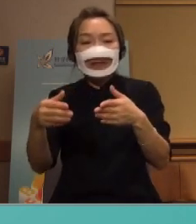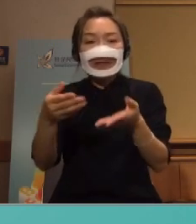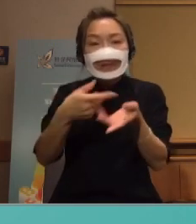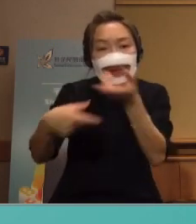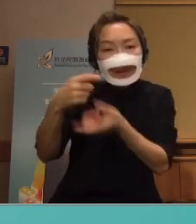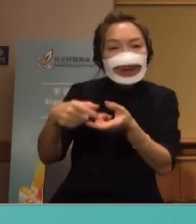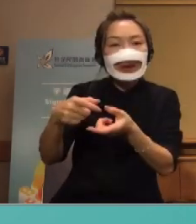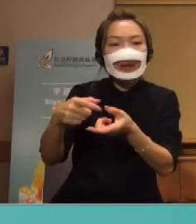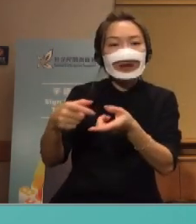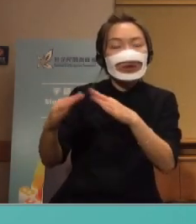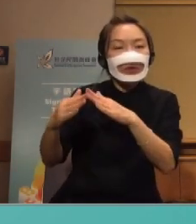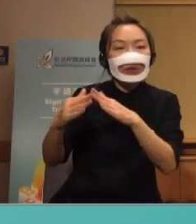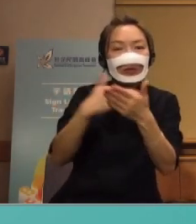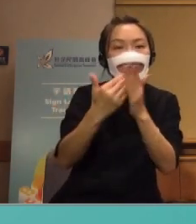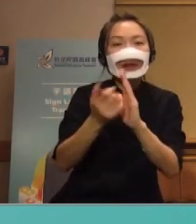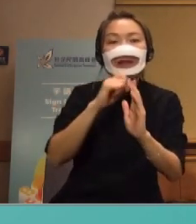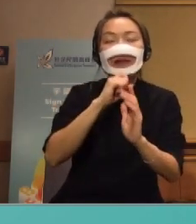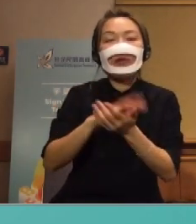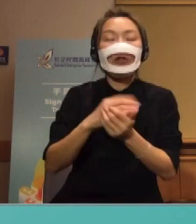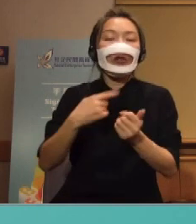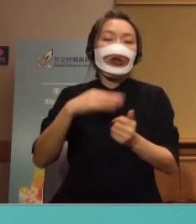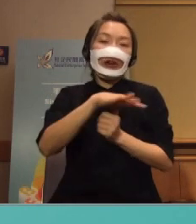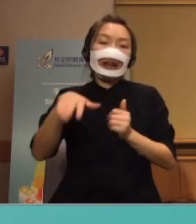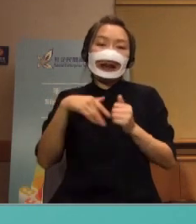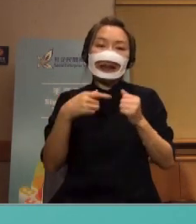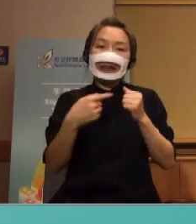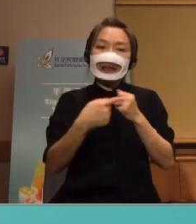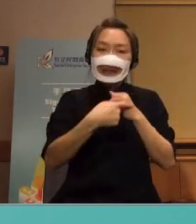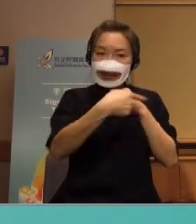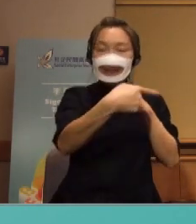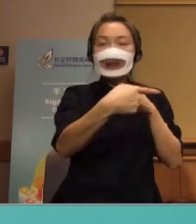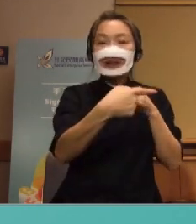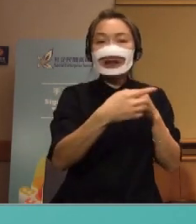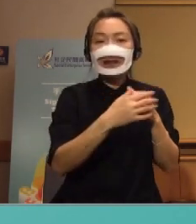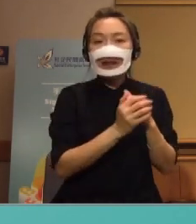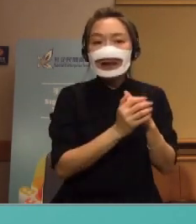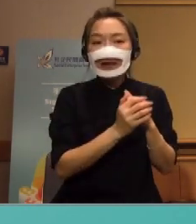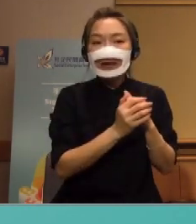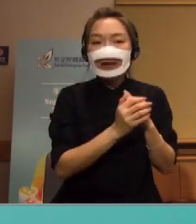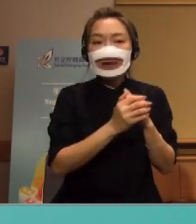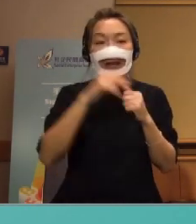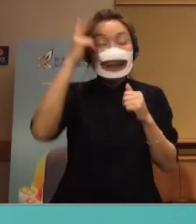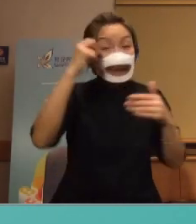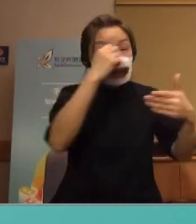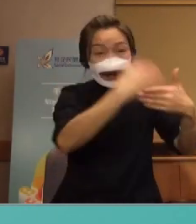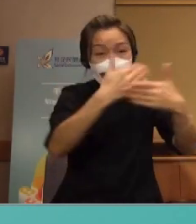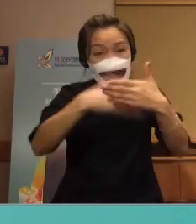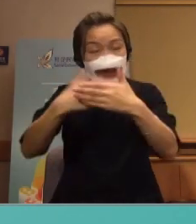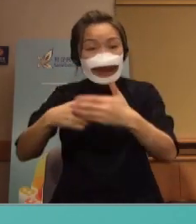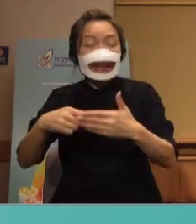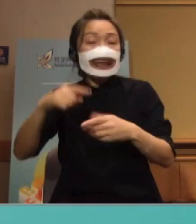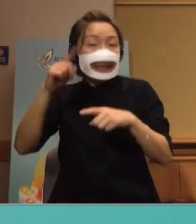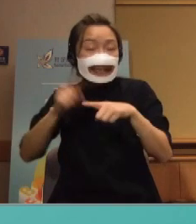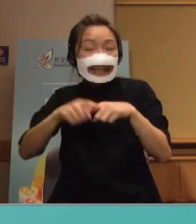neutral. And things we are looking to develop, virtual real estate, assets, wearable